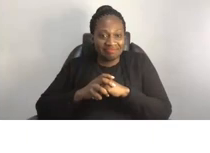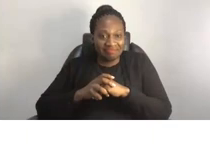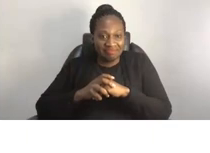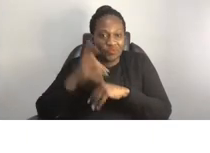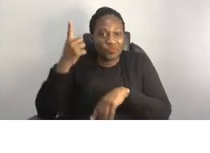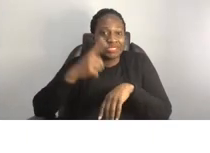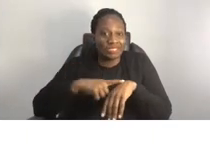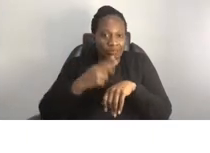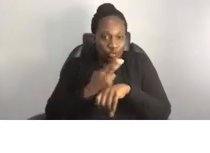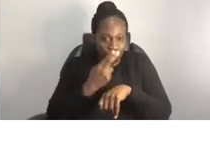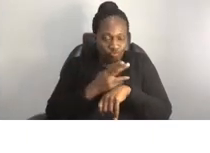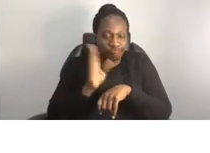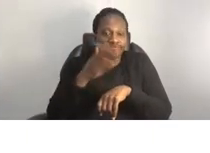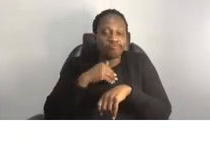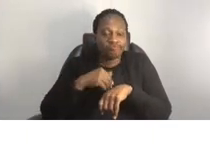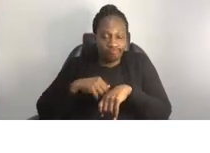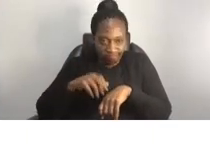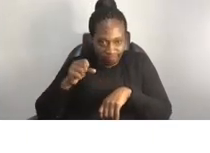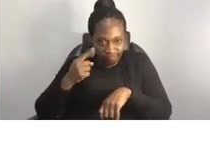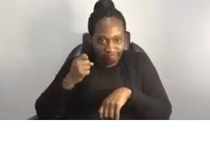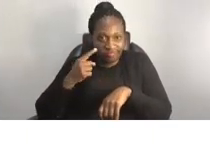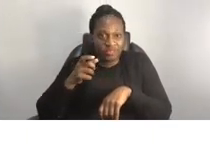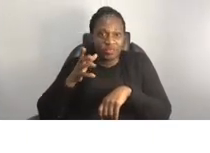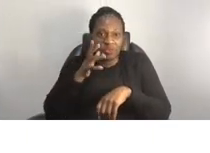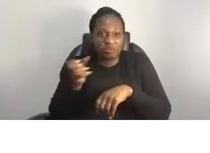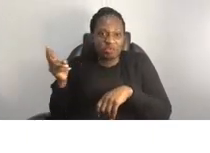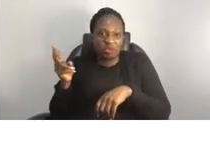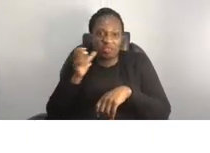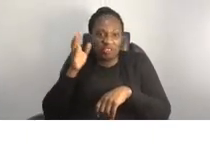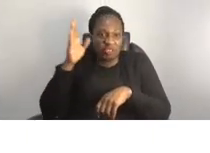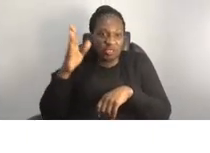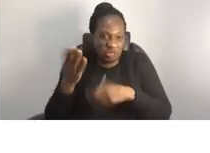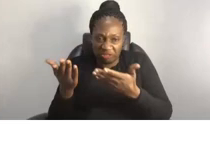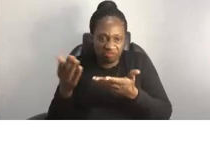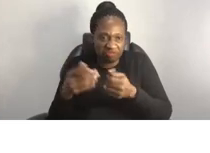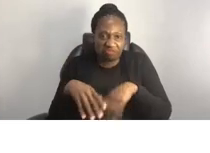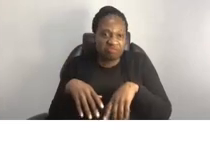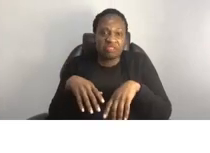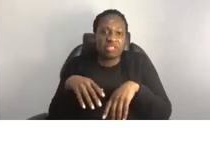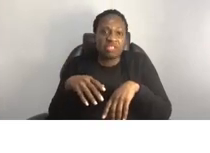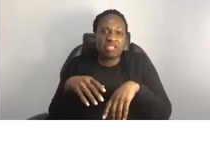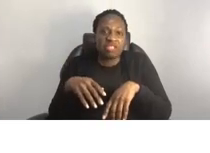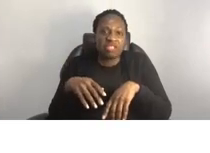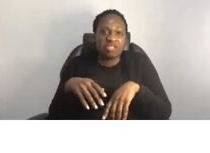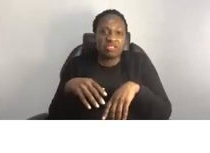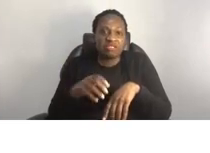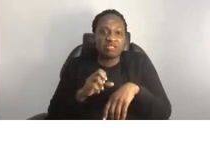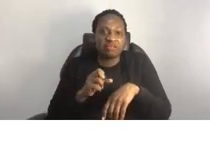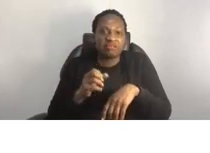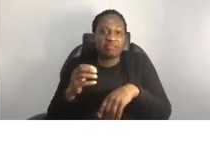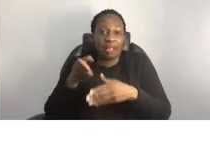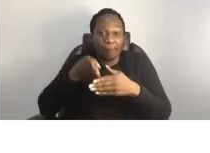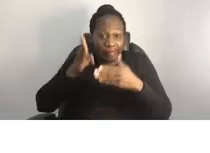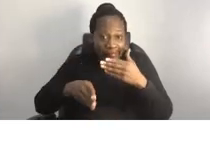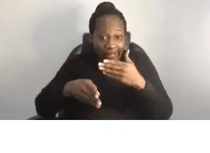One-time use, definitely will be discarded in the near future. Complete it, submit it, forget it. I like that. That's very,